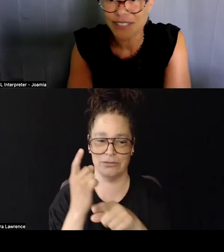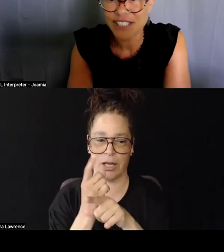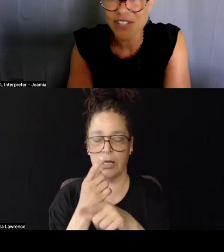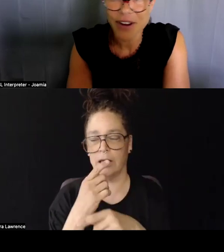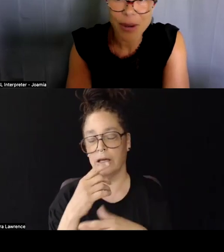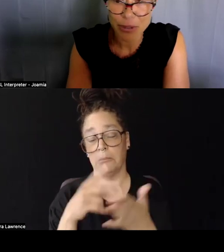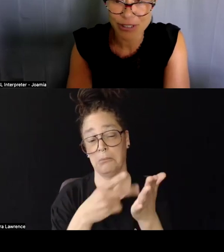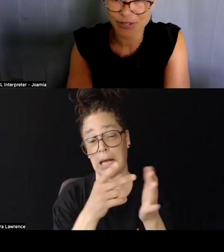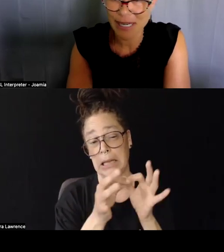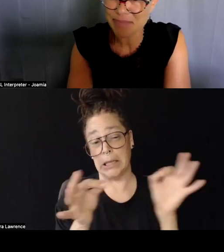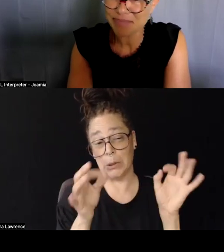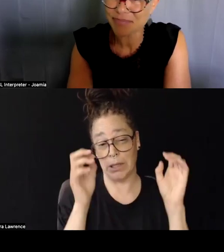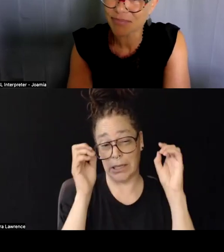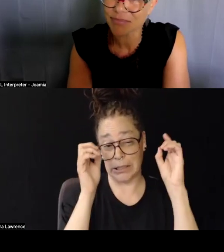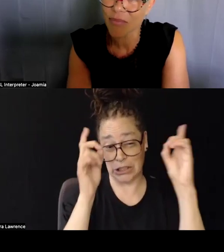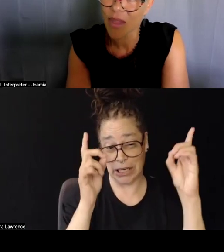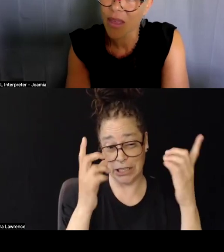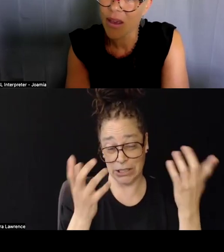Wow, this is very important, right?